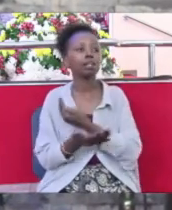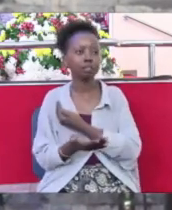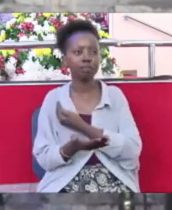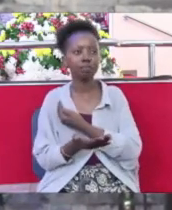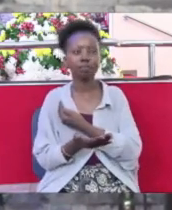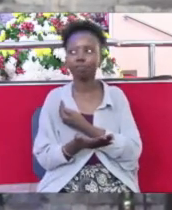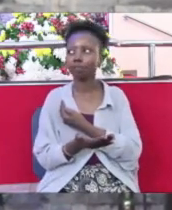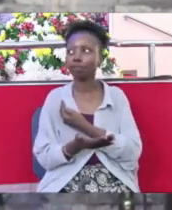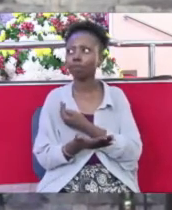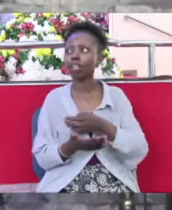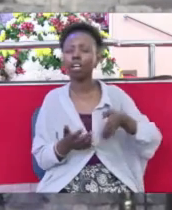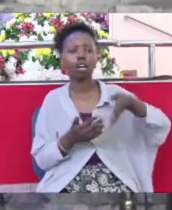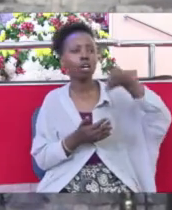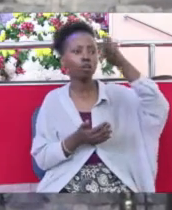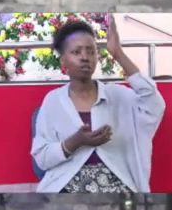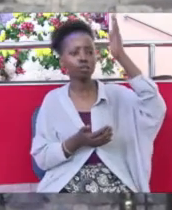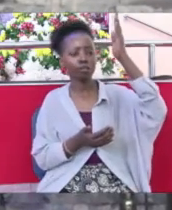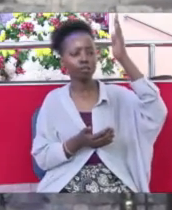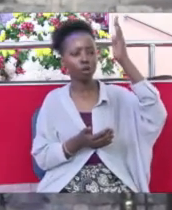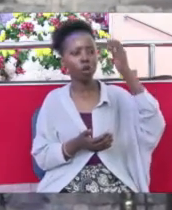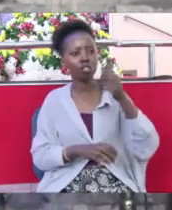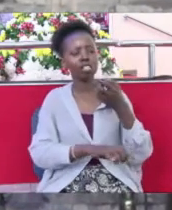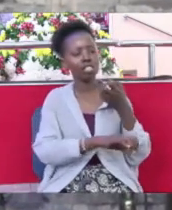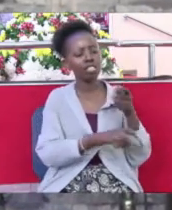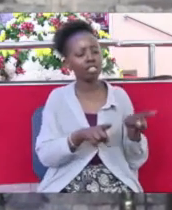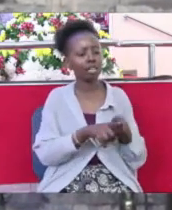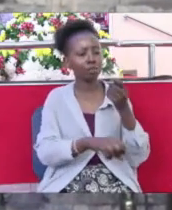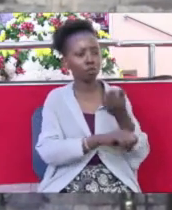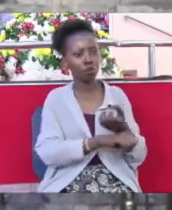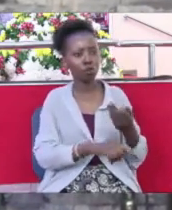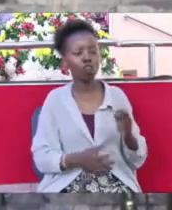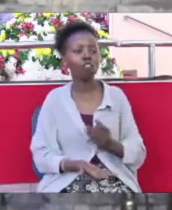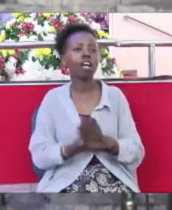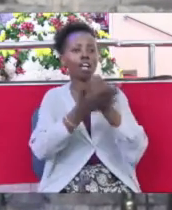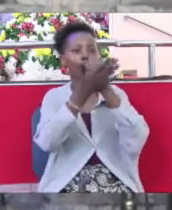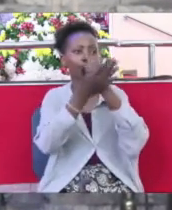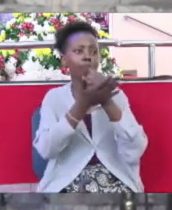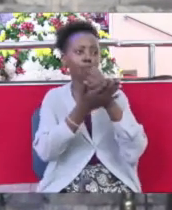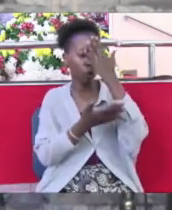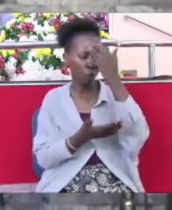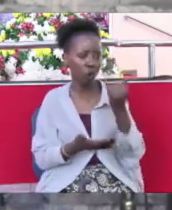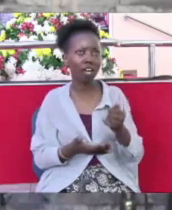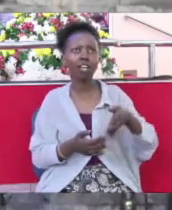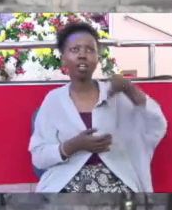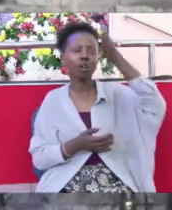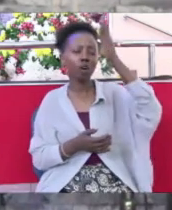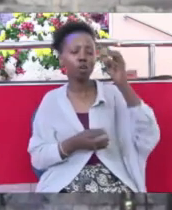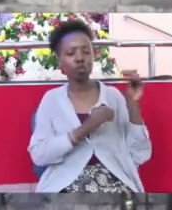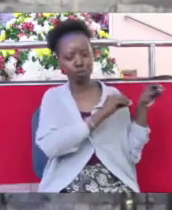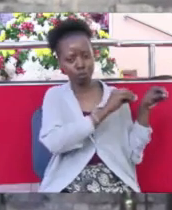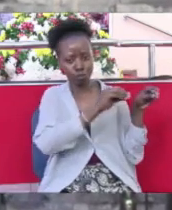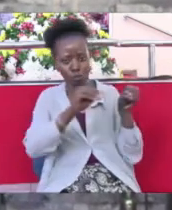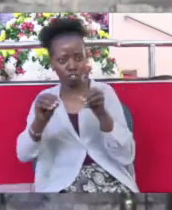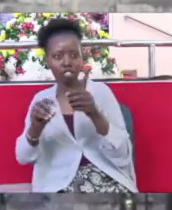maisha yetu. He has been the stone, our stone of help. Ilimekuwa ni jiwe la msaada. Because we can say that it's him that has brought us this far. Tunasema ni yeye